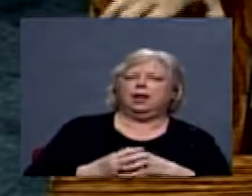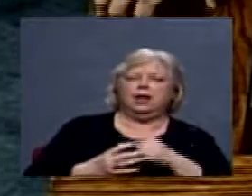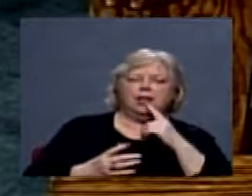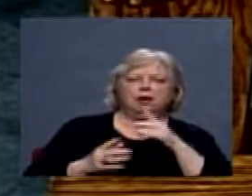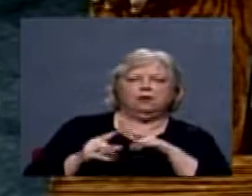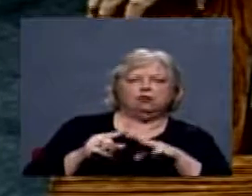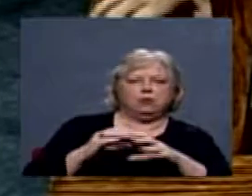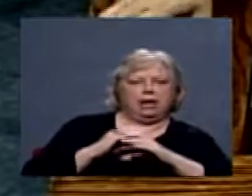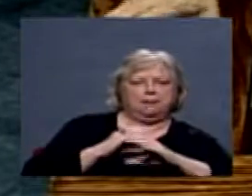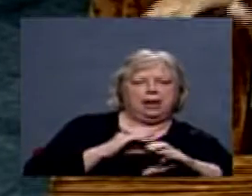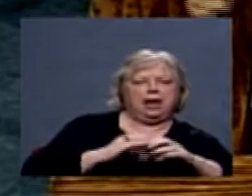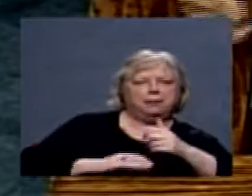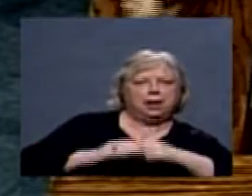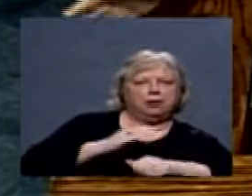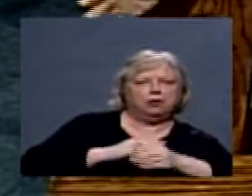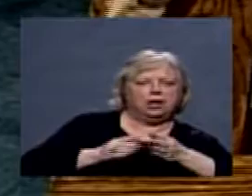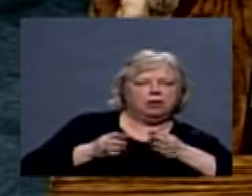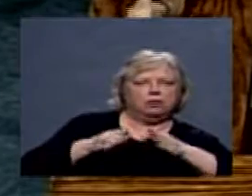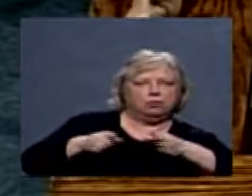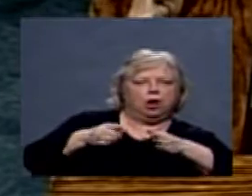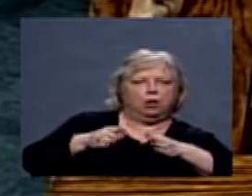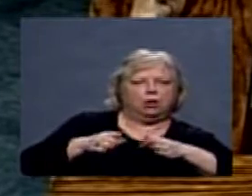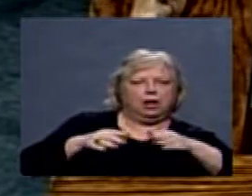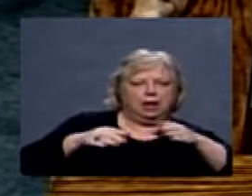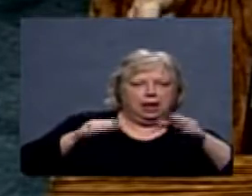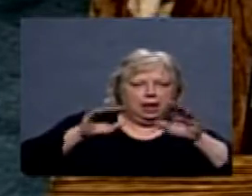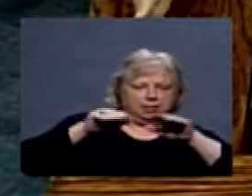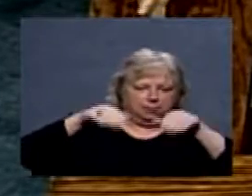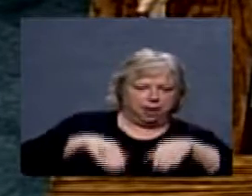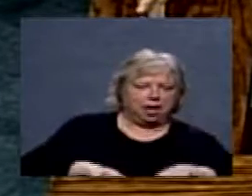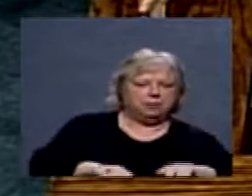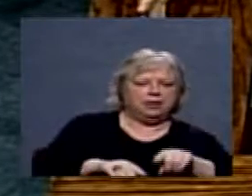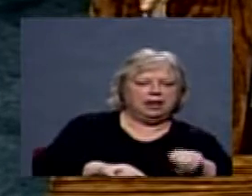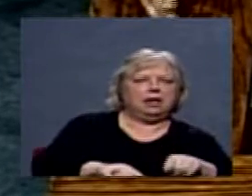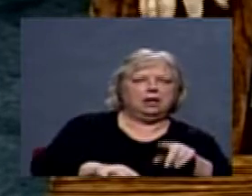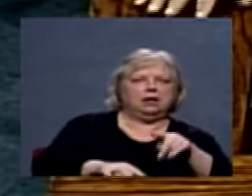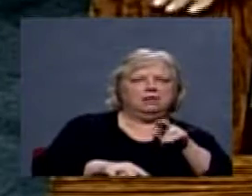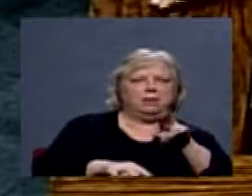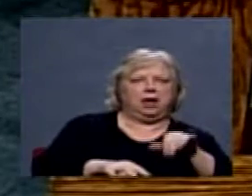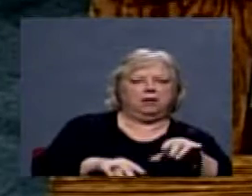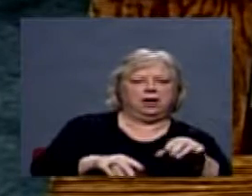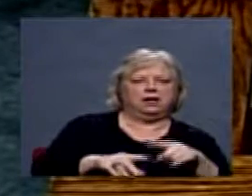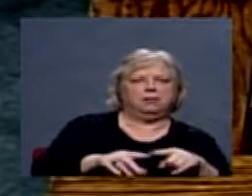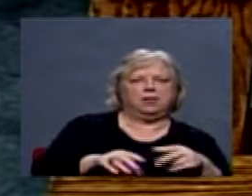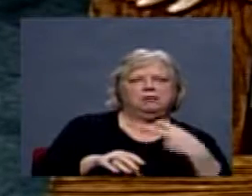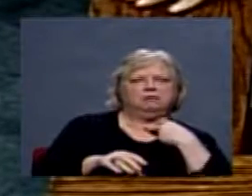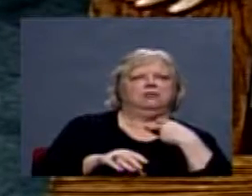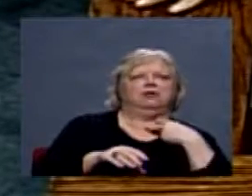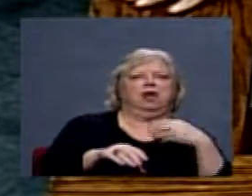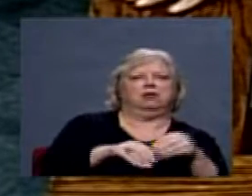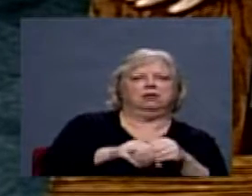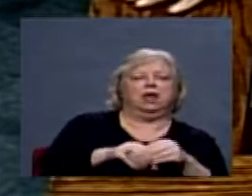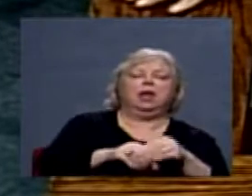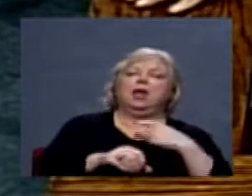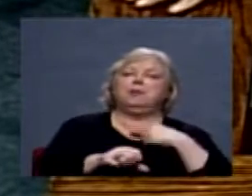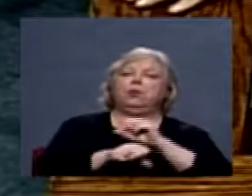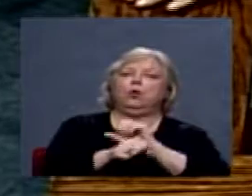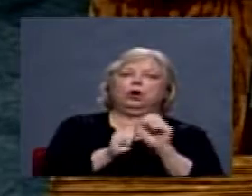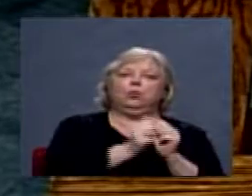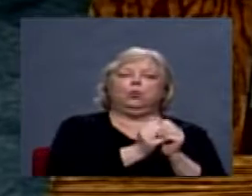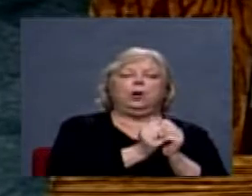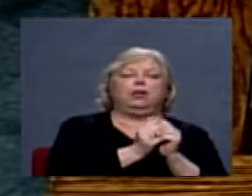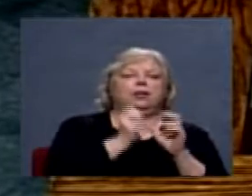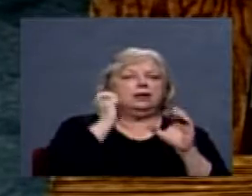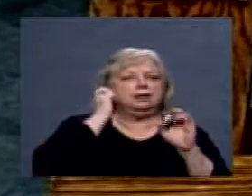pipe that's up underneath the road at the bottom of the hill at Perry that's been stopped up. And I've been working with Vince in the city, and